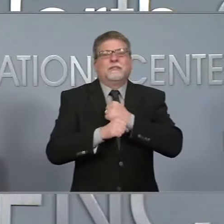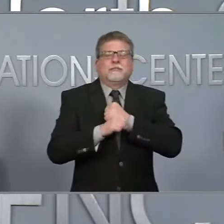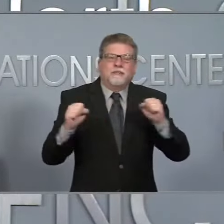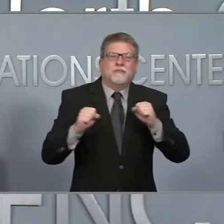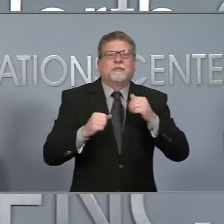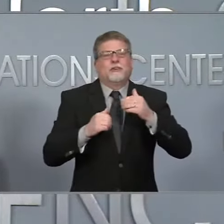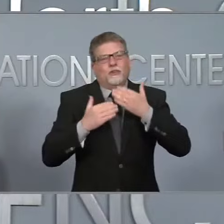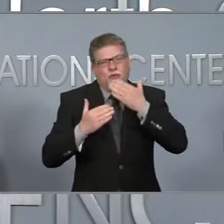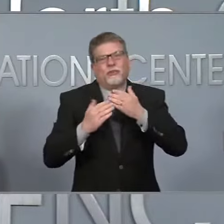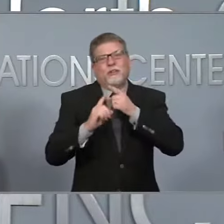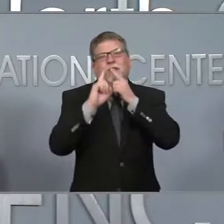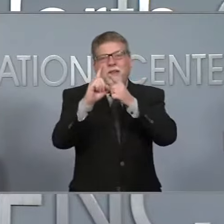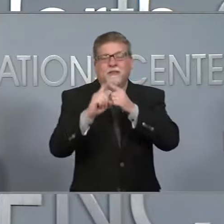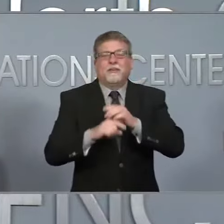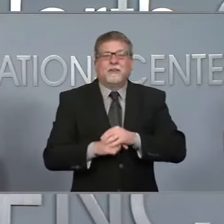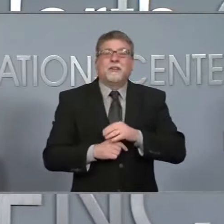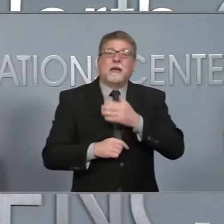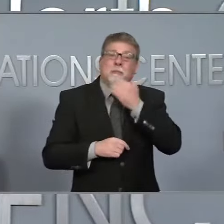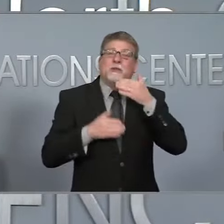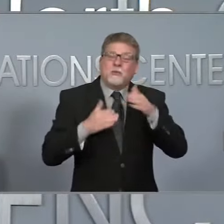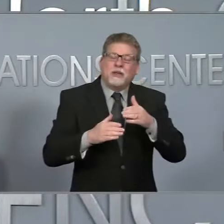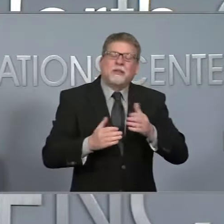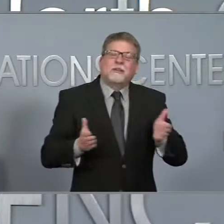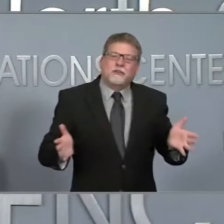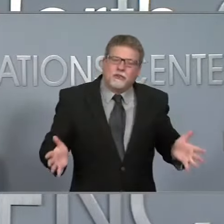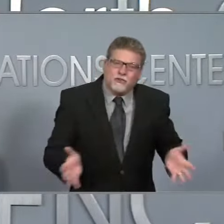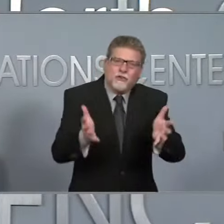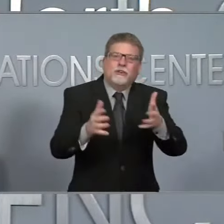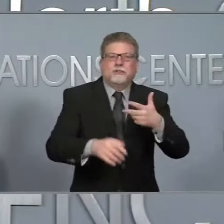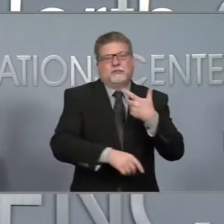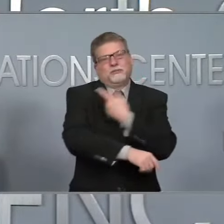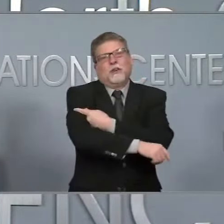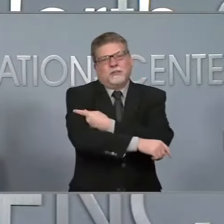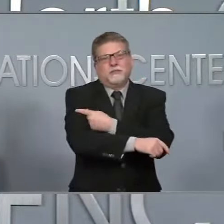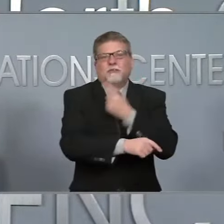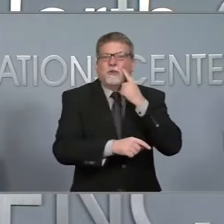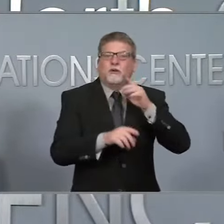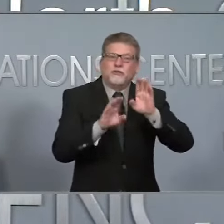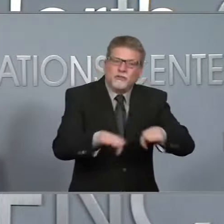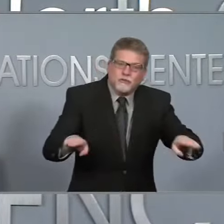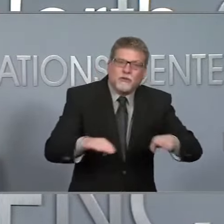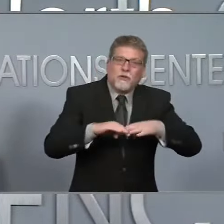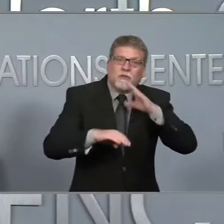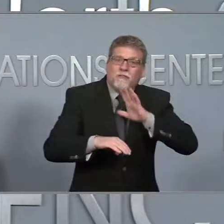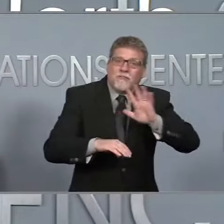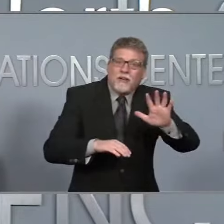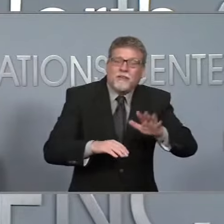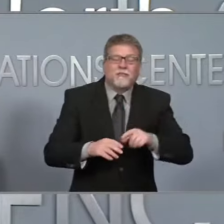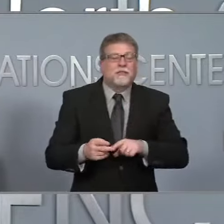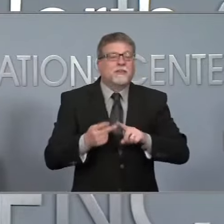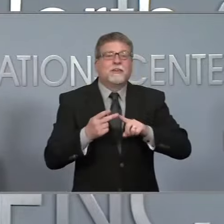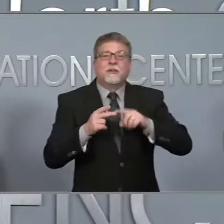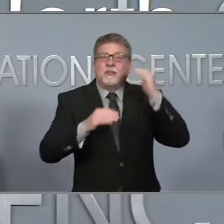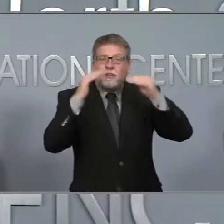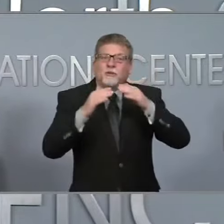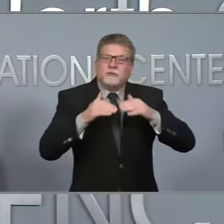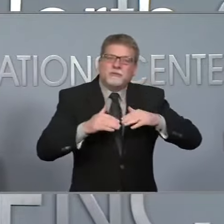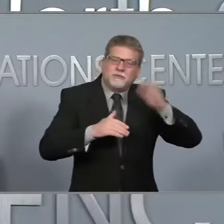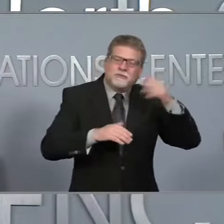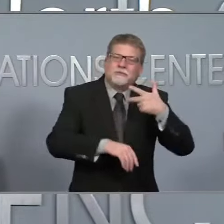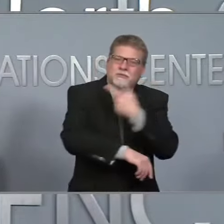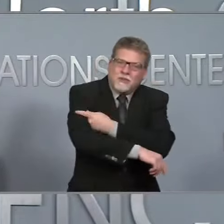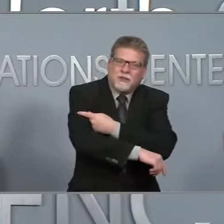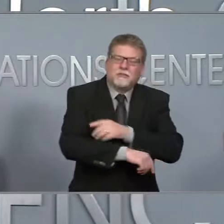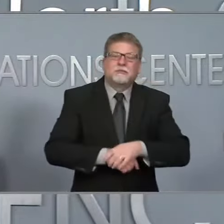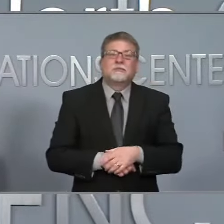other guidance is still in place. If you have symptoms or have been exposed to someone with COVID-19, get tested and stay away from others